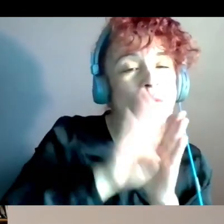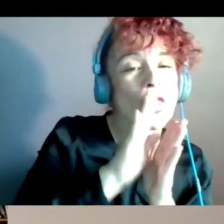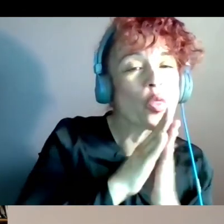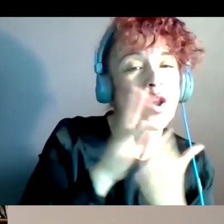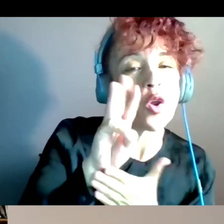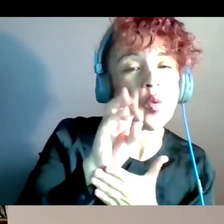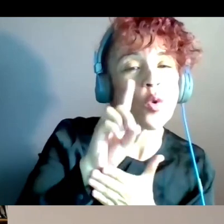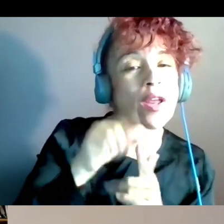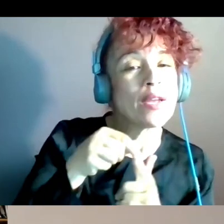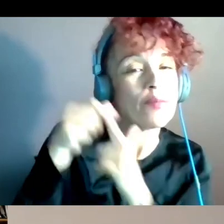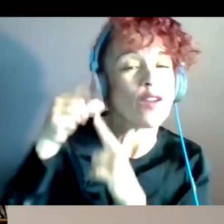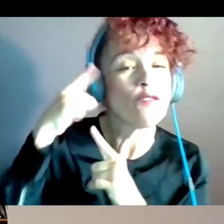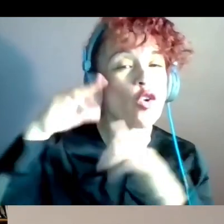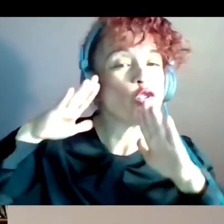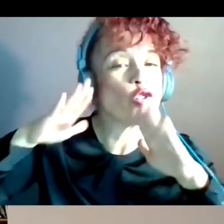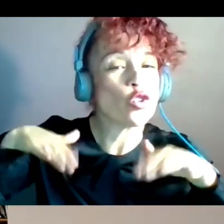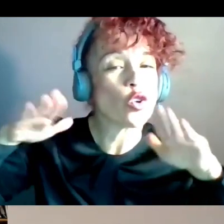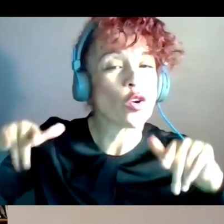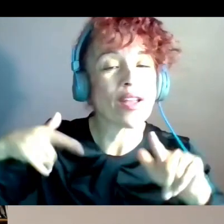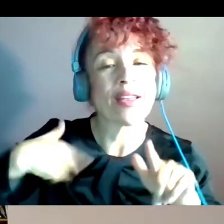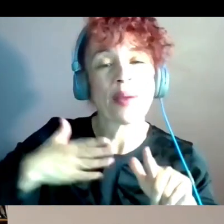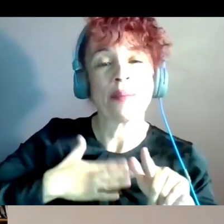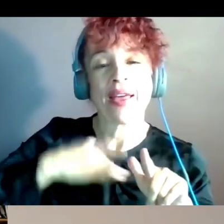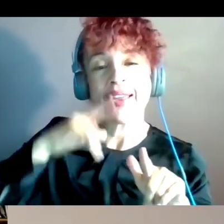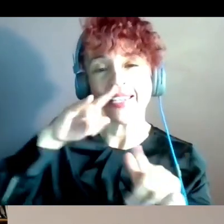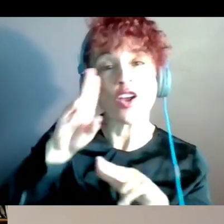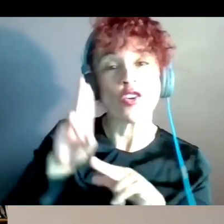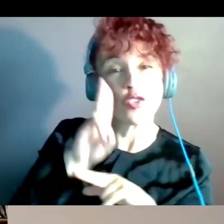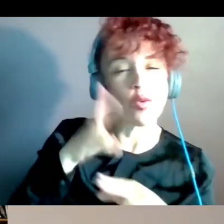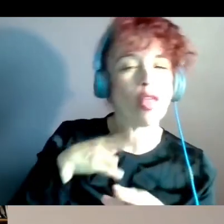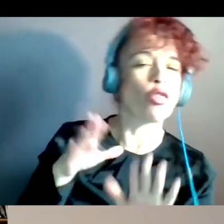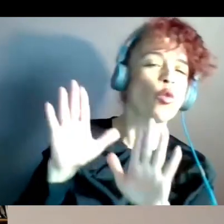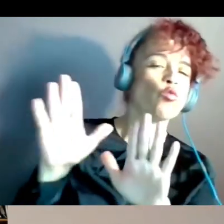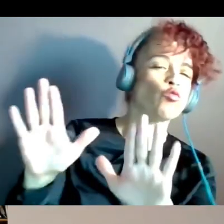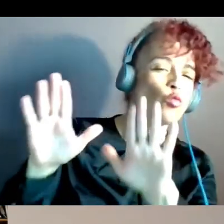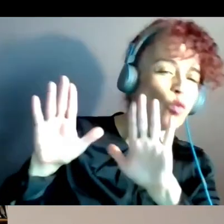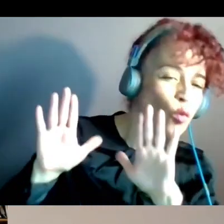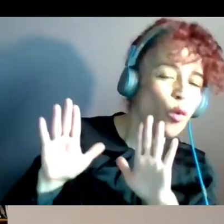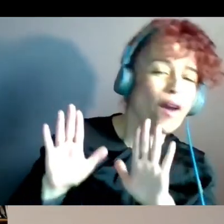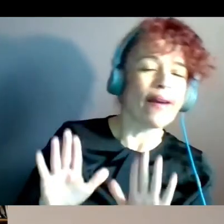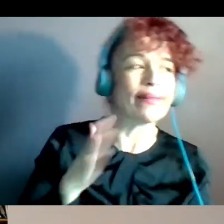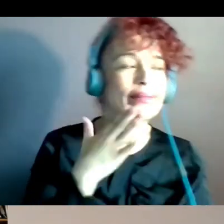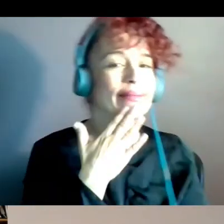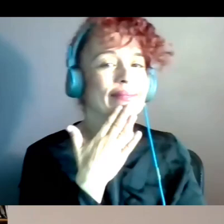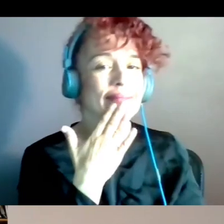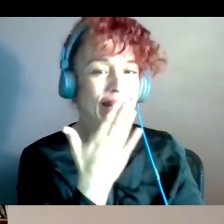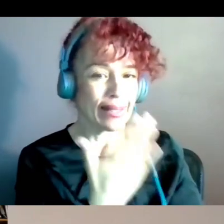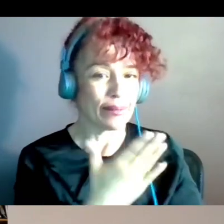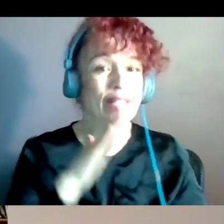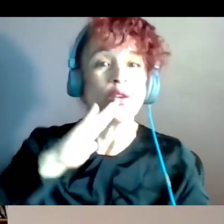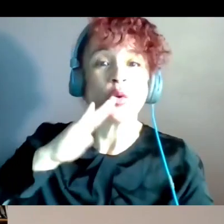wood carving, especially for children. And I have to say, my kids and I have used them and they're great. Thank you. You're